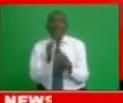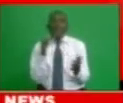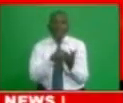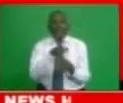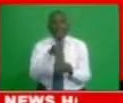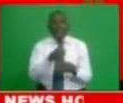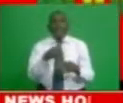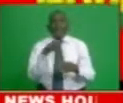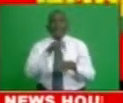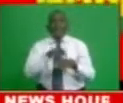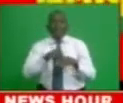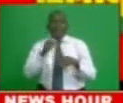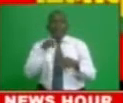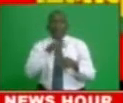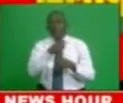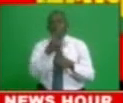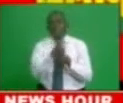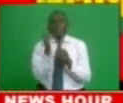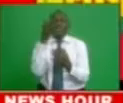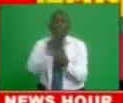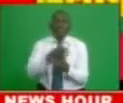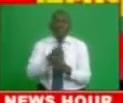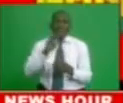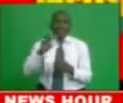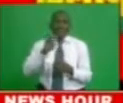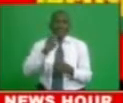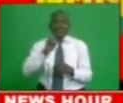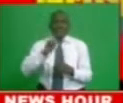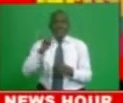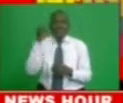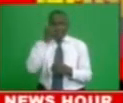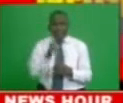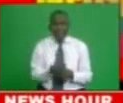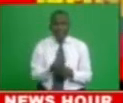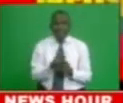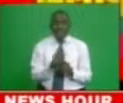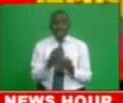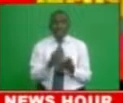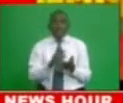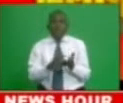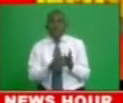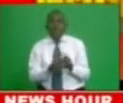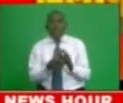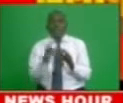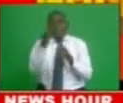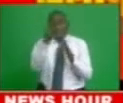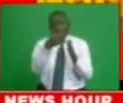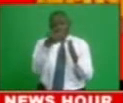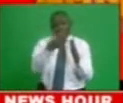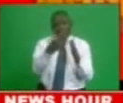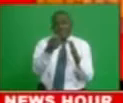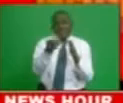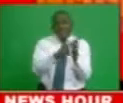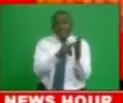East African nation's internal affairs. Rwanda's Senate approved draft constitutional amendments last month, allowing